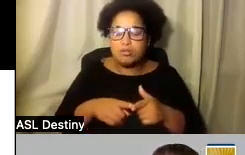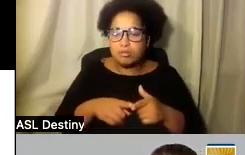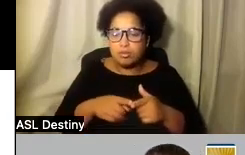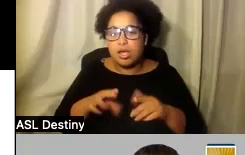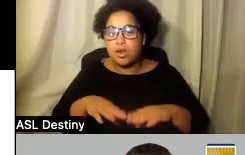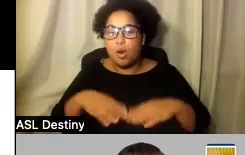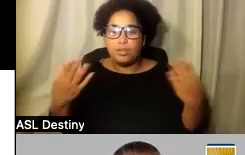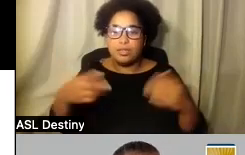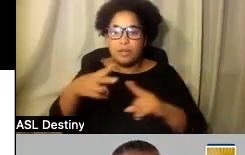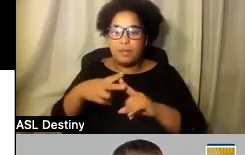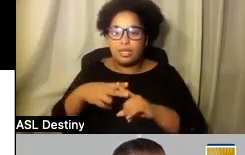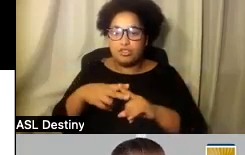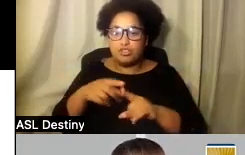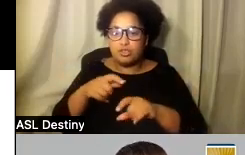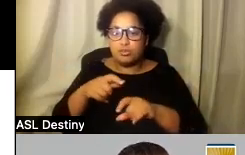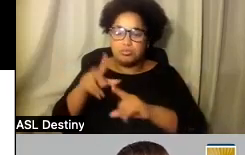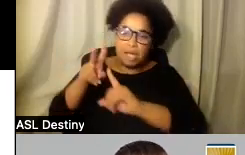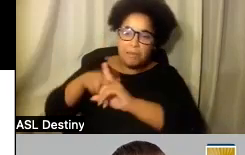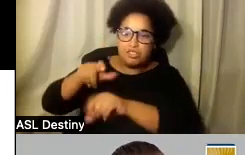us. So next slide, please.